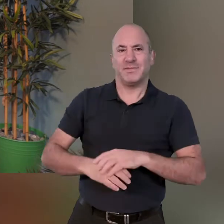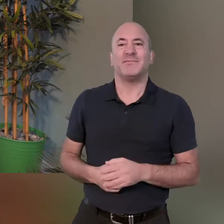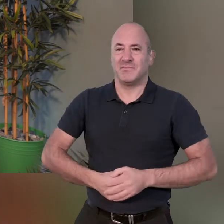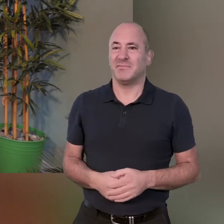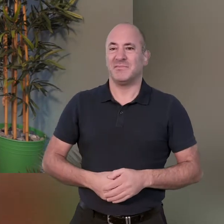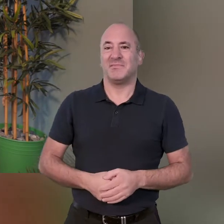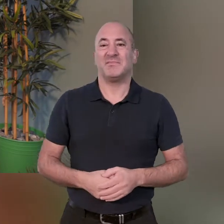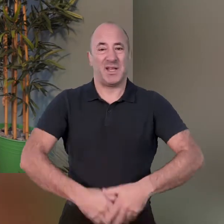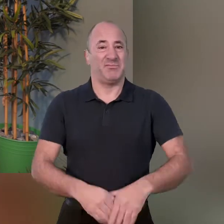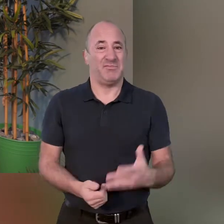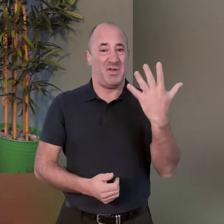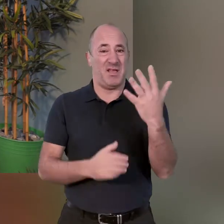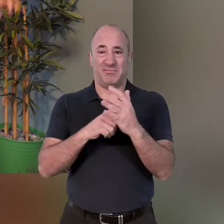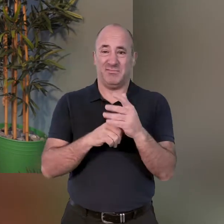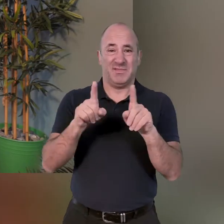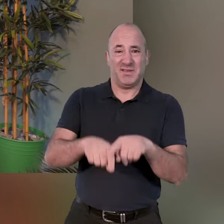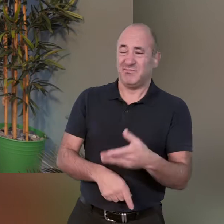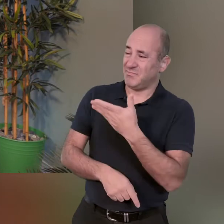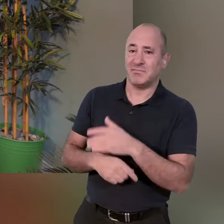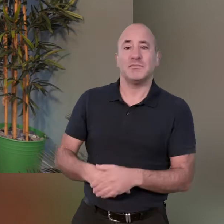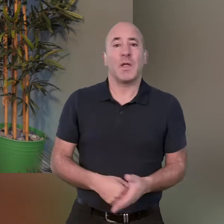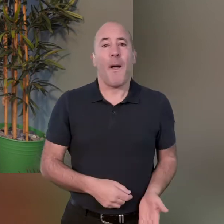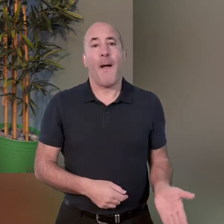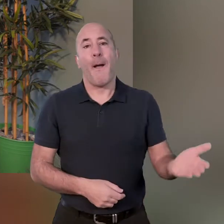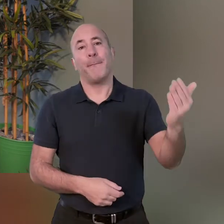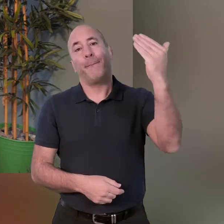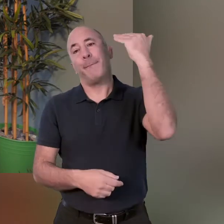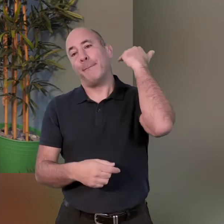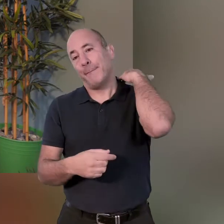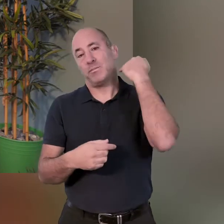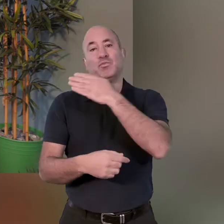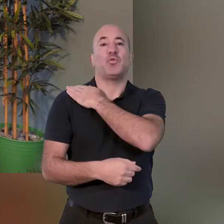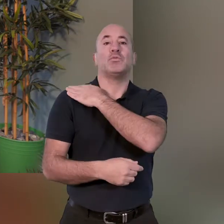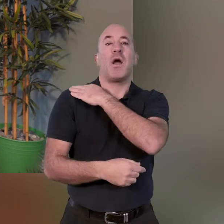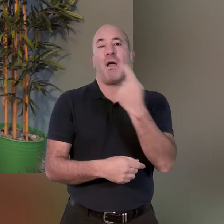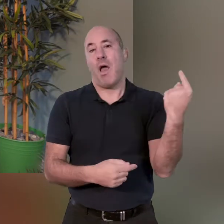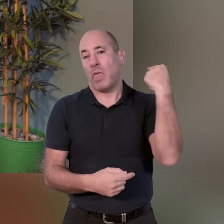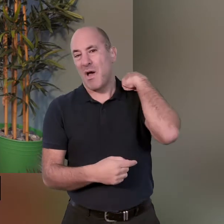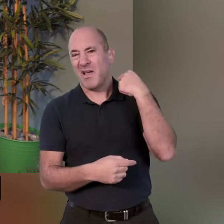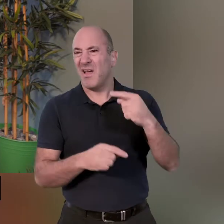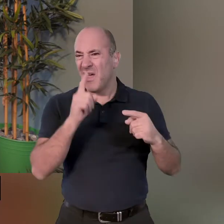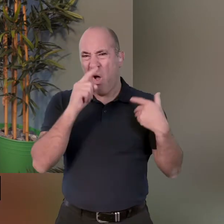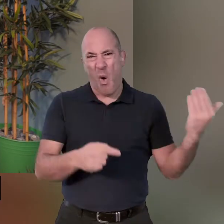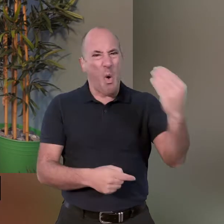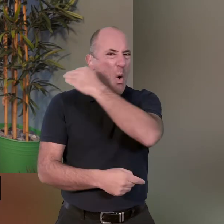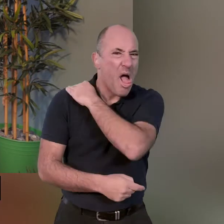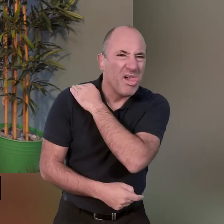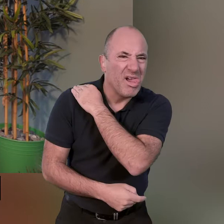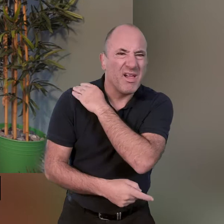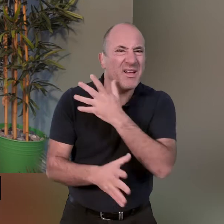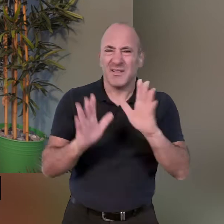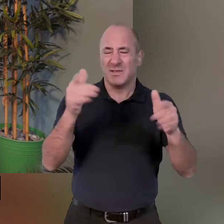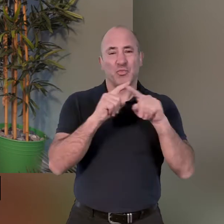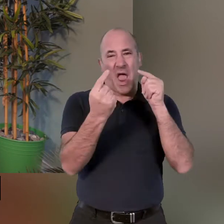so now we're gonna take one hand and we're going to reach over and touch the opposite shoulder. Don't worry if you can't get all the way over. You can come to the nearest shoulder or just as far over